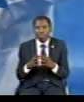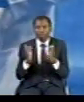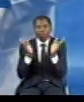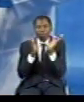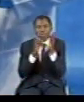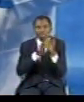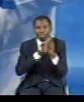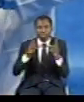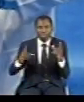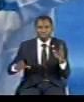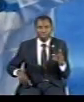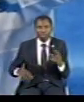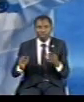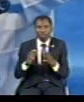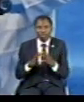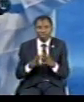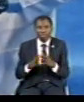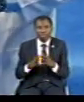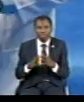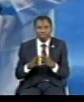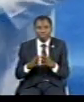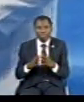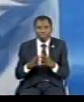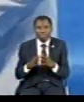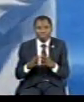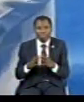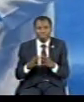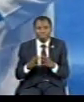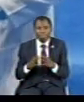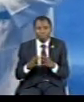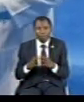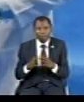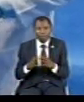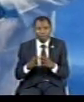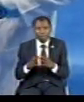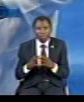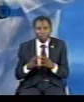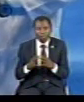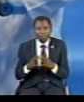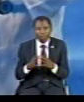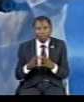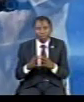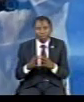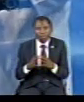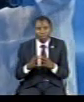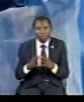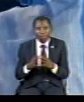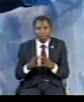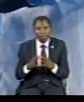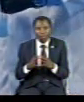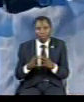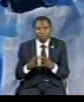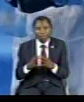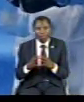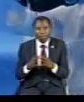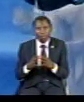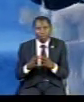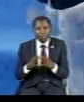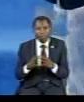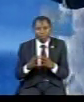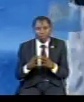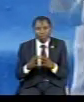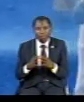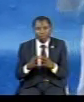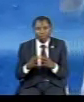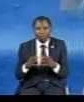Lord. My name is Sister Agatha Gibson. I gave my life through